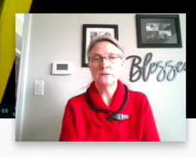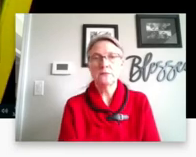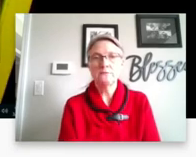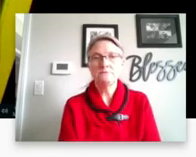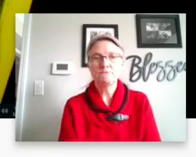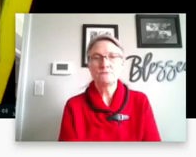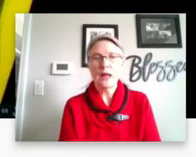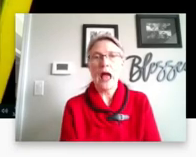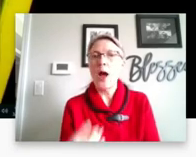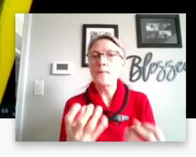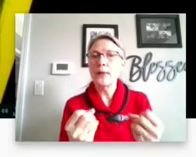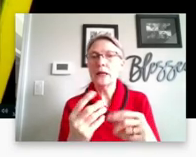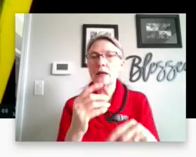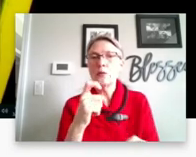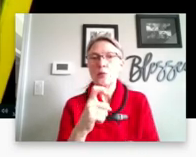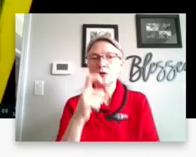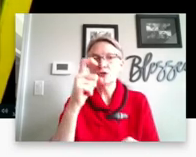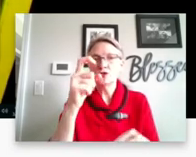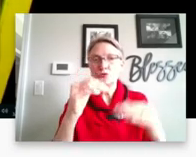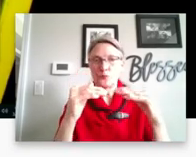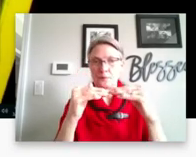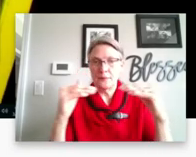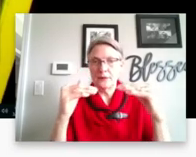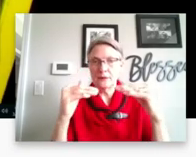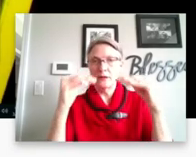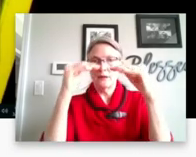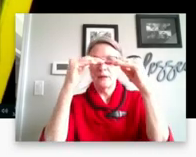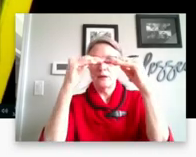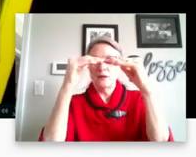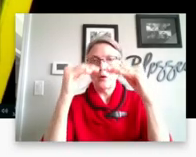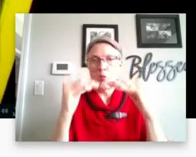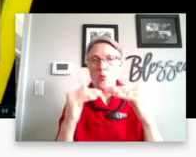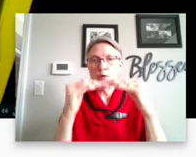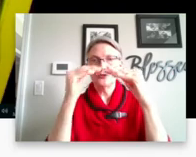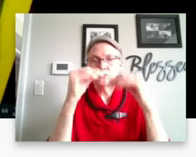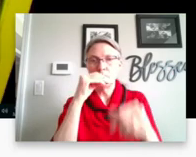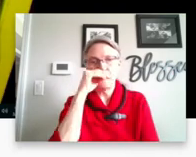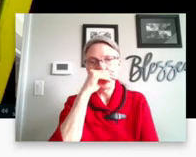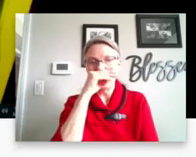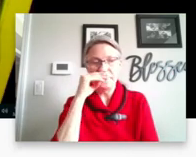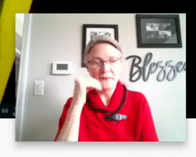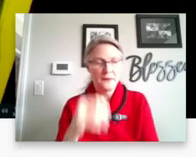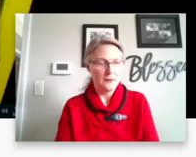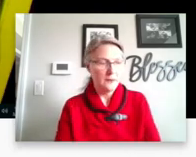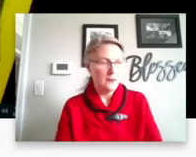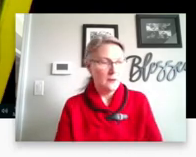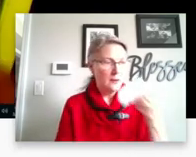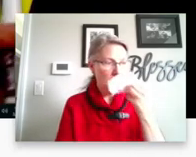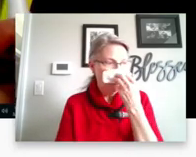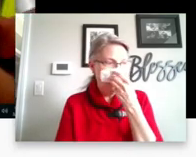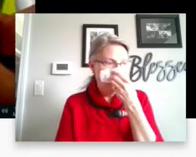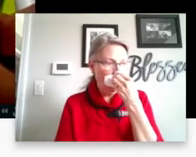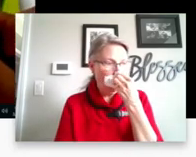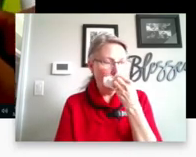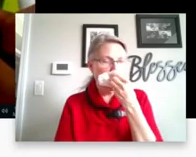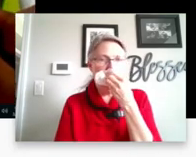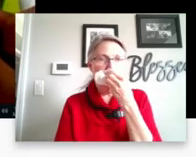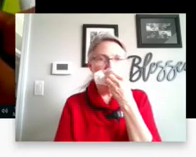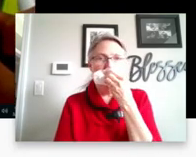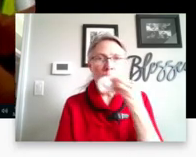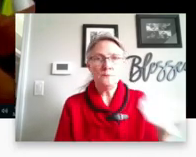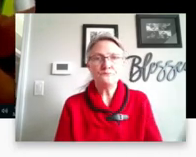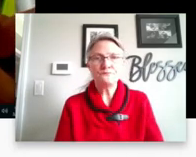to show at 2 inches, I've got how many pieces of data? I've got 2 pieces of data or 2 pieces of yarn. Moving